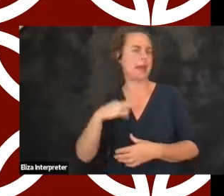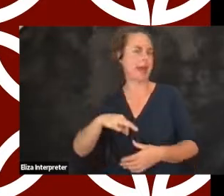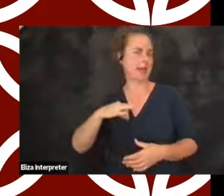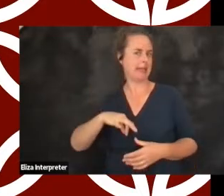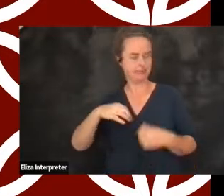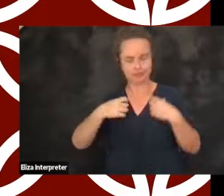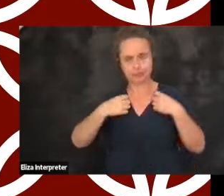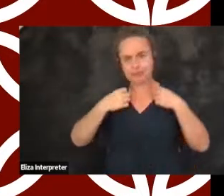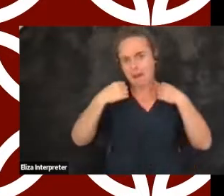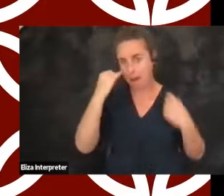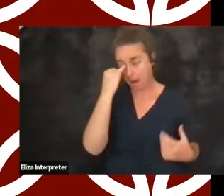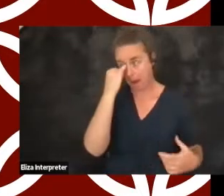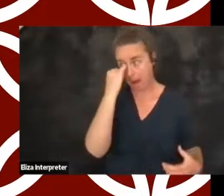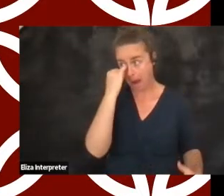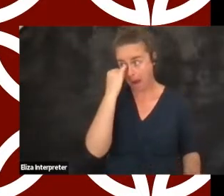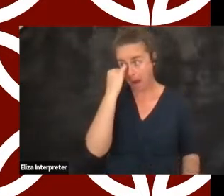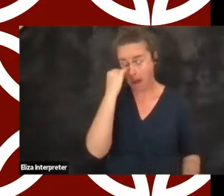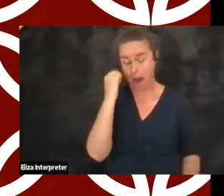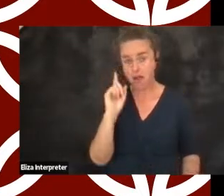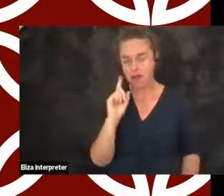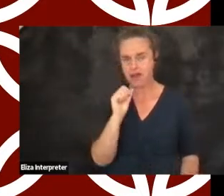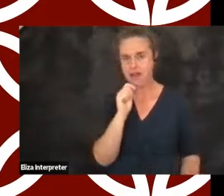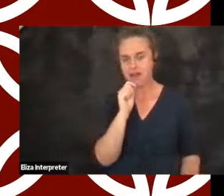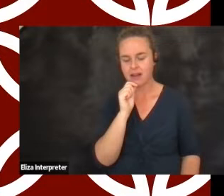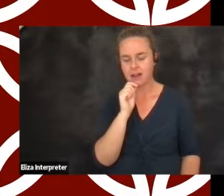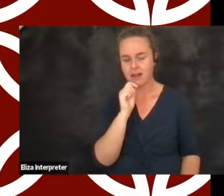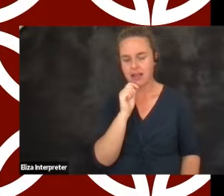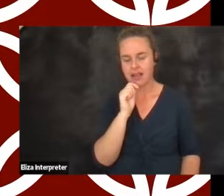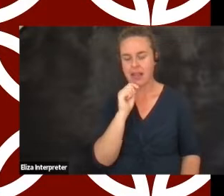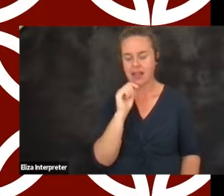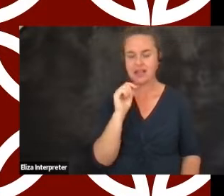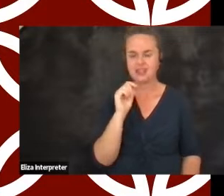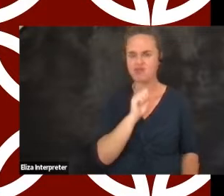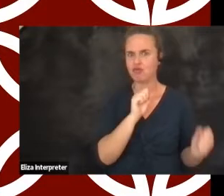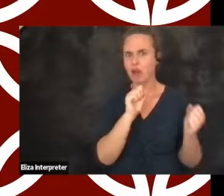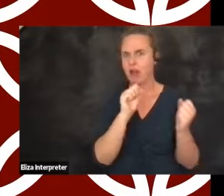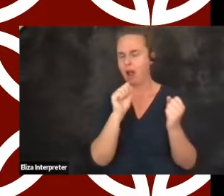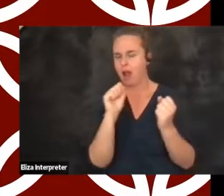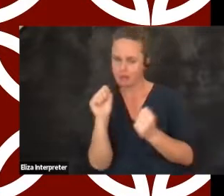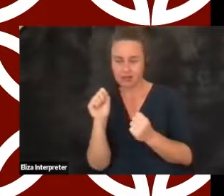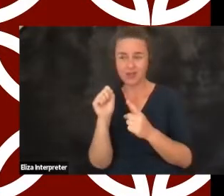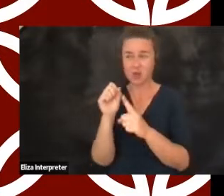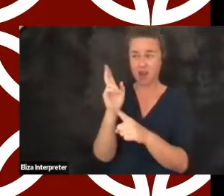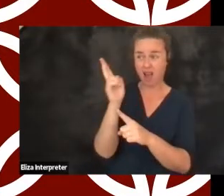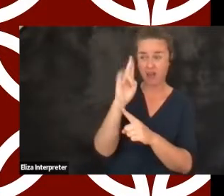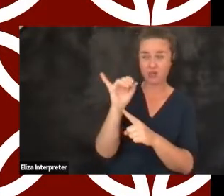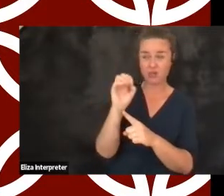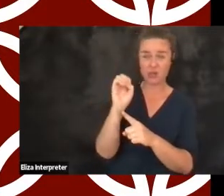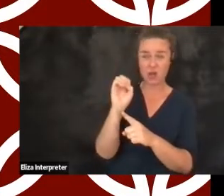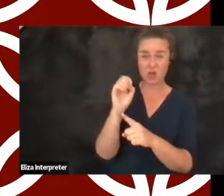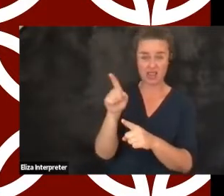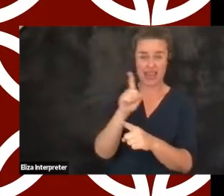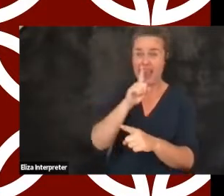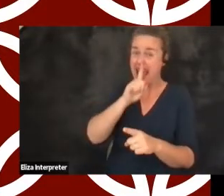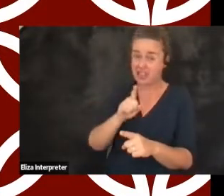Maine. And you know, I don't know if Uncle Joe was actually someone's uncle.